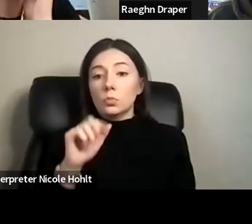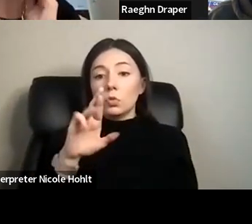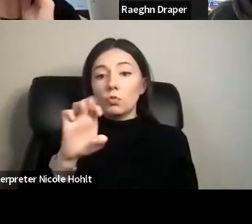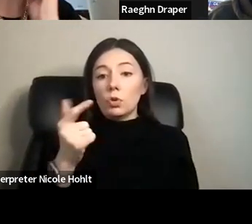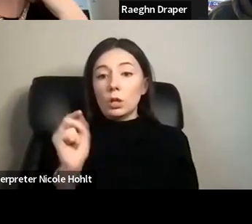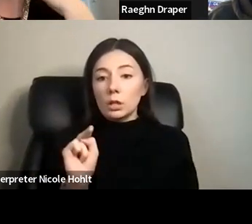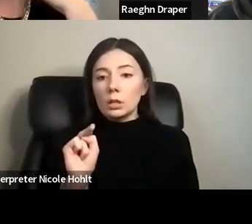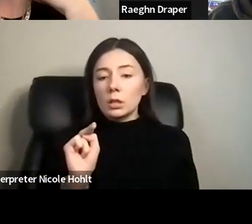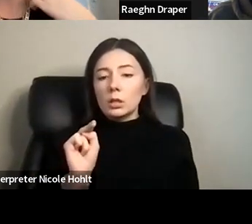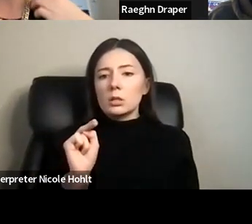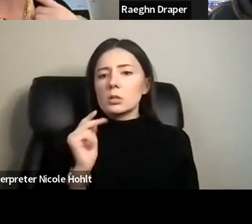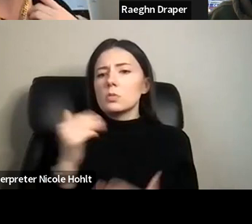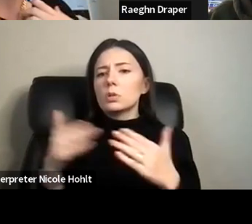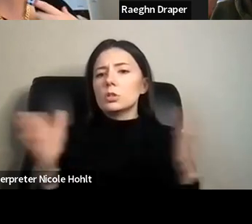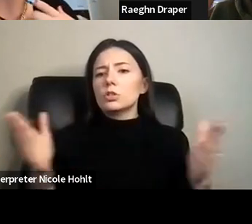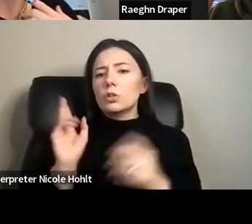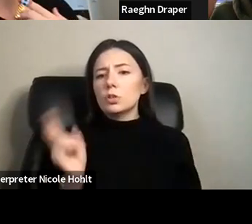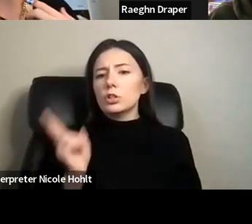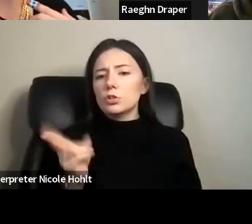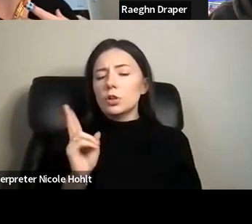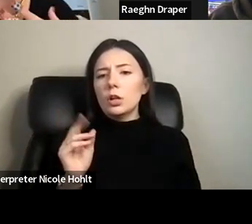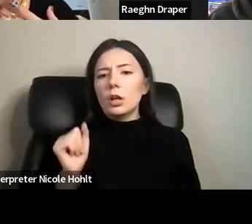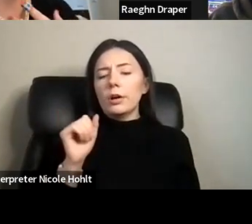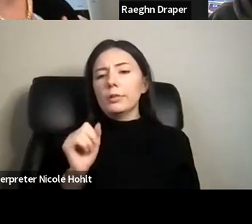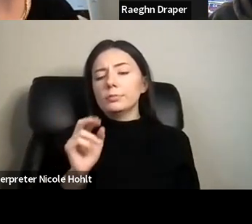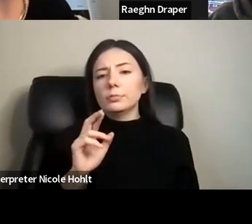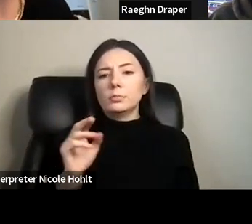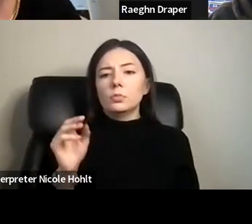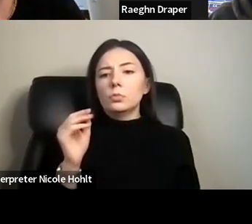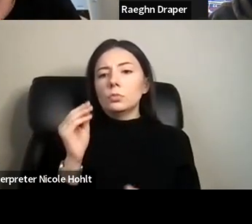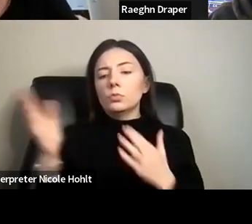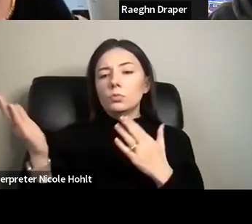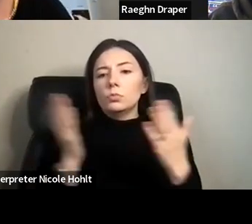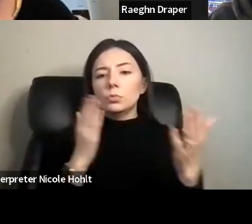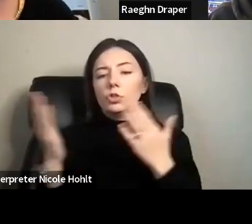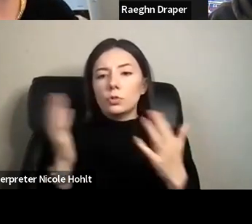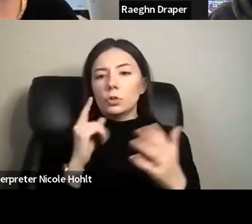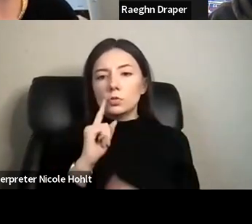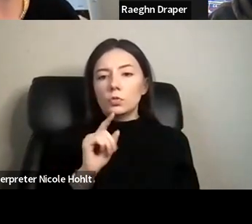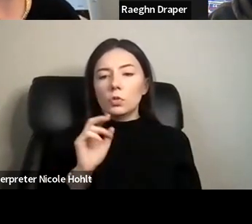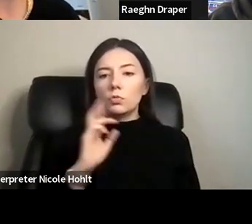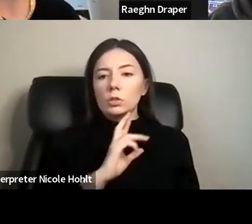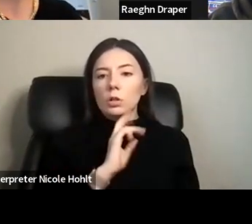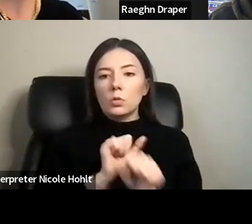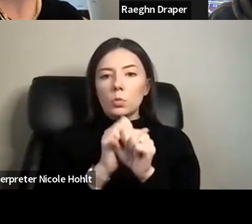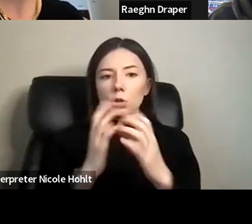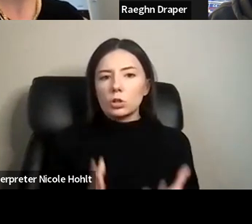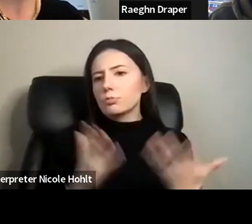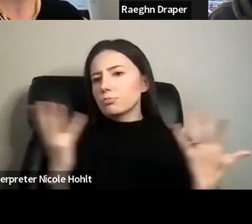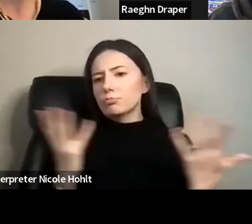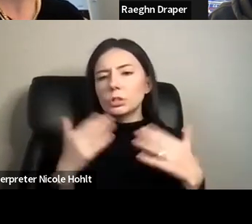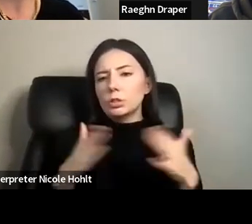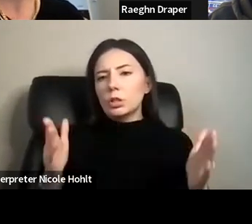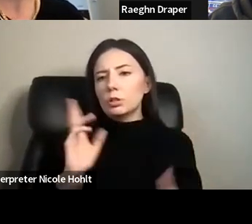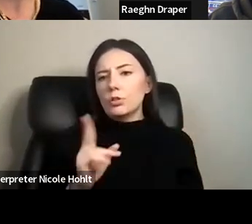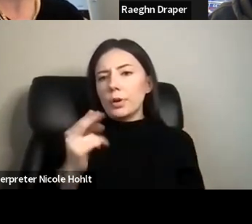What is the general history of hospitality? How does that impact restaurants today? And also, like, how does that, what